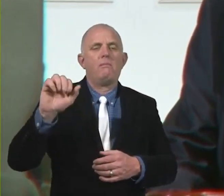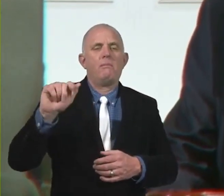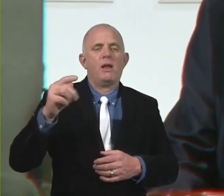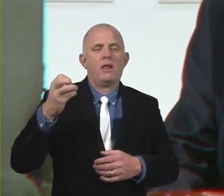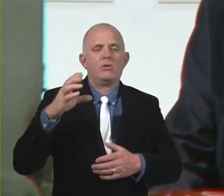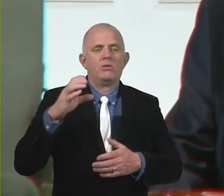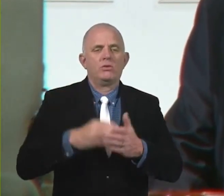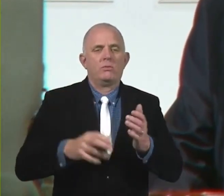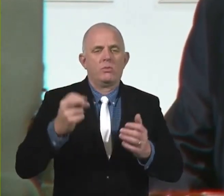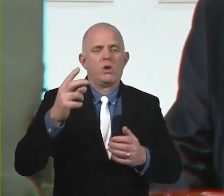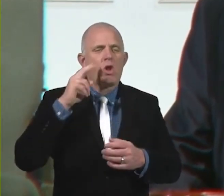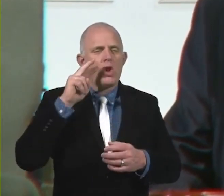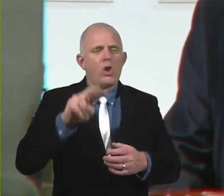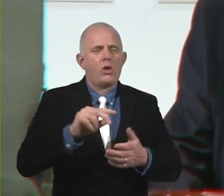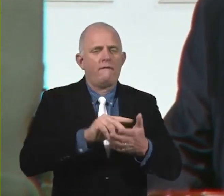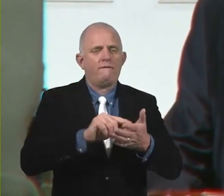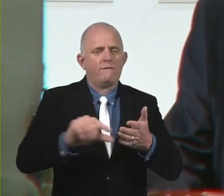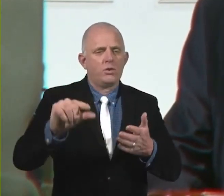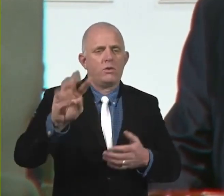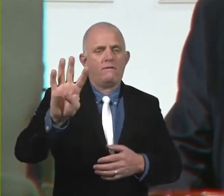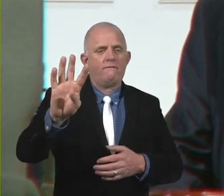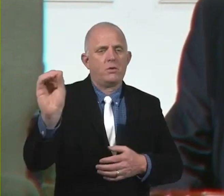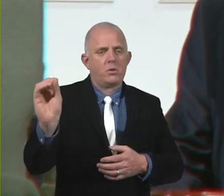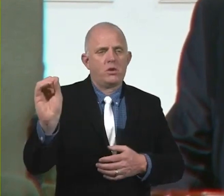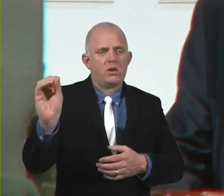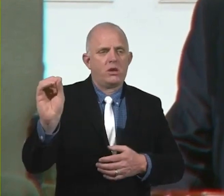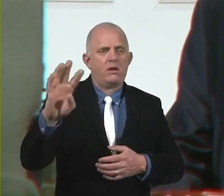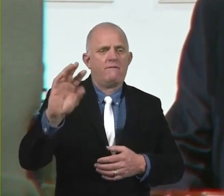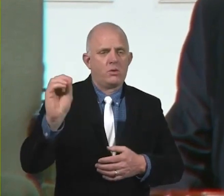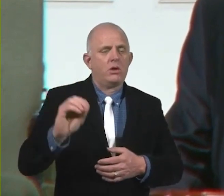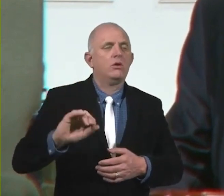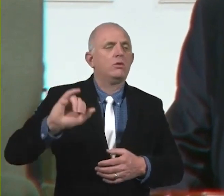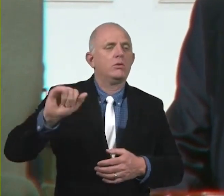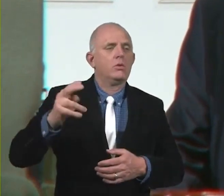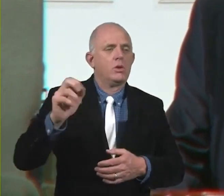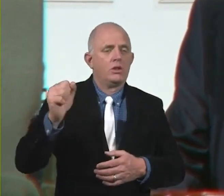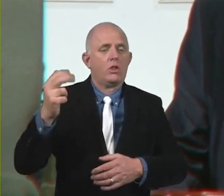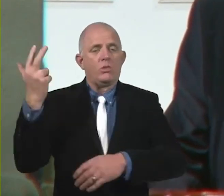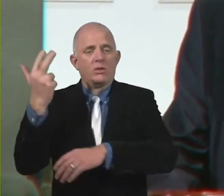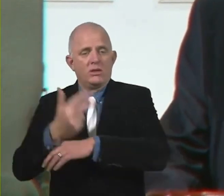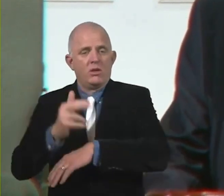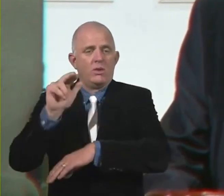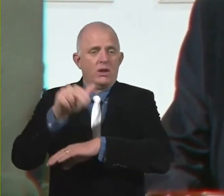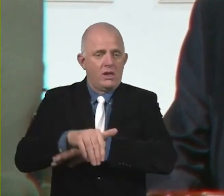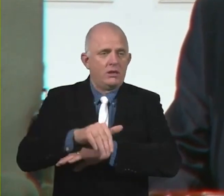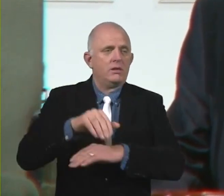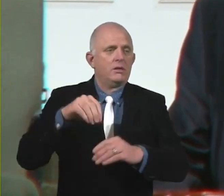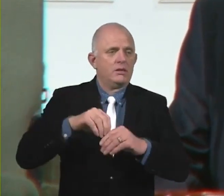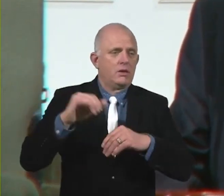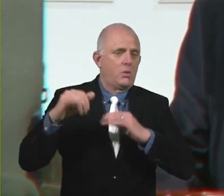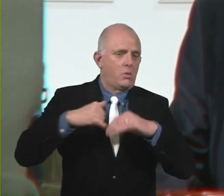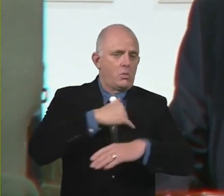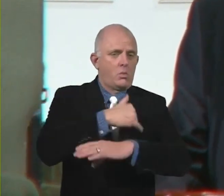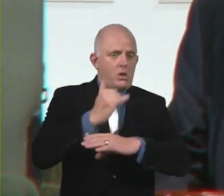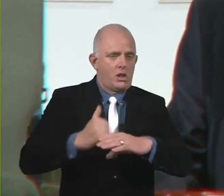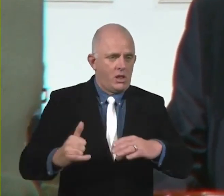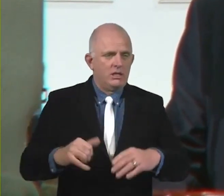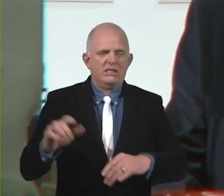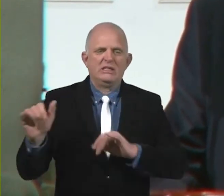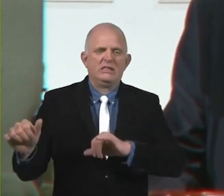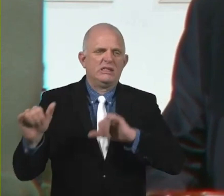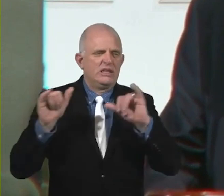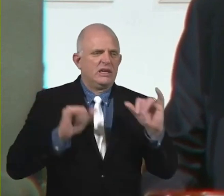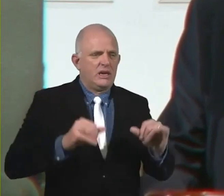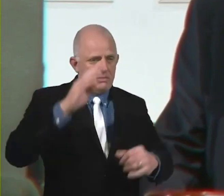verse 40. For as Jonas was 3 days and 3 nights in the whale's belly, so shall the Son of Man be 3 days and